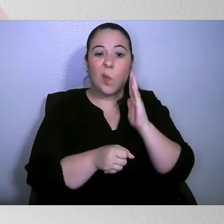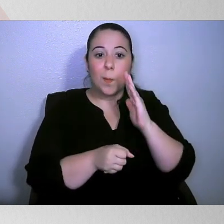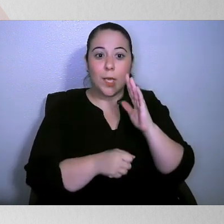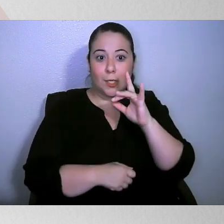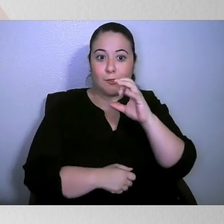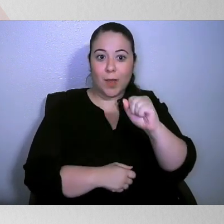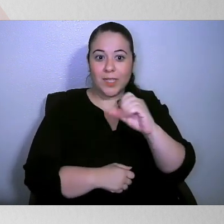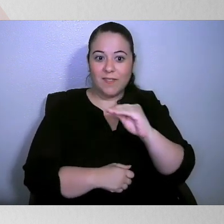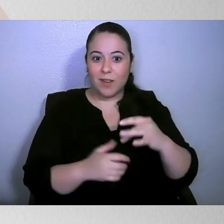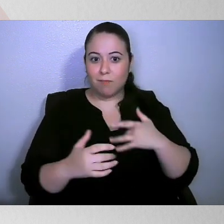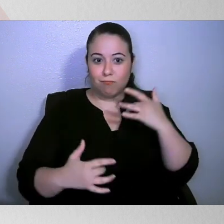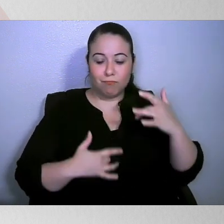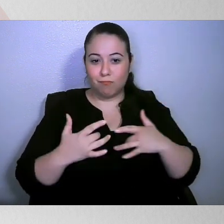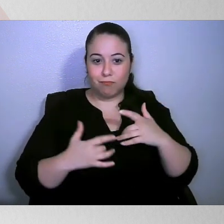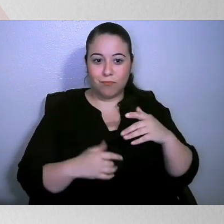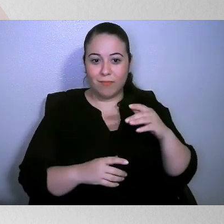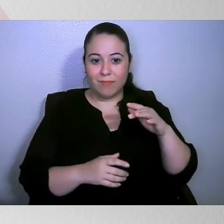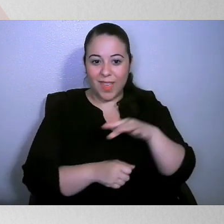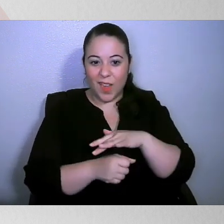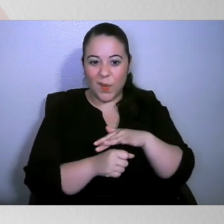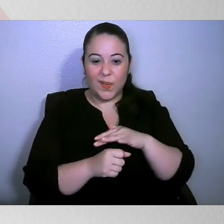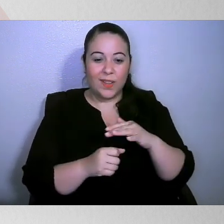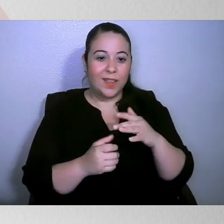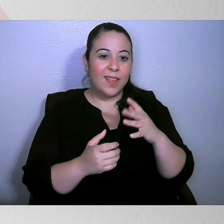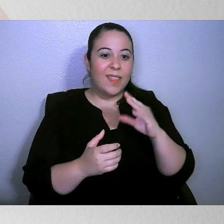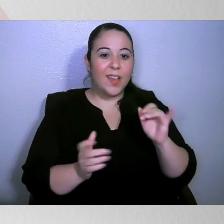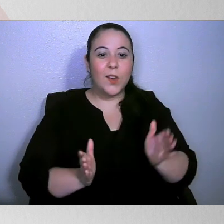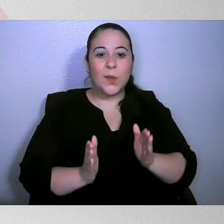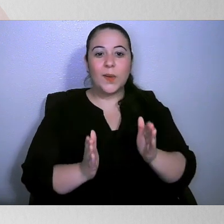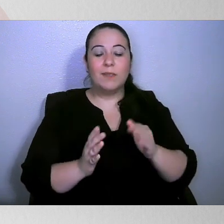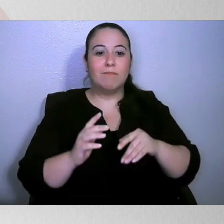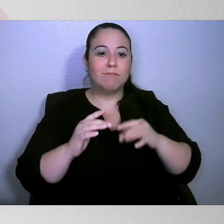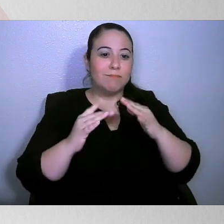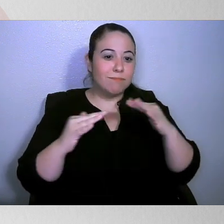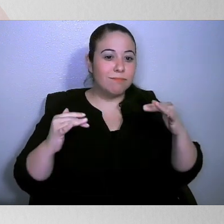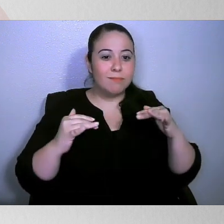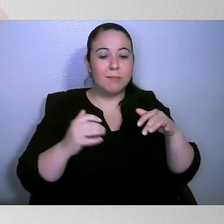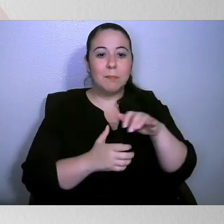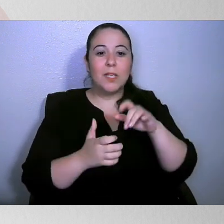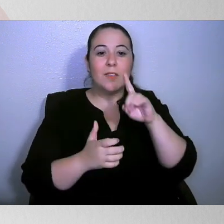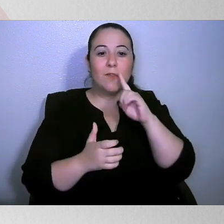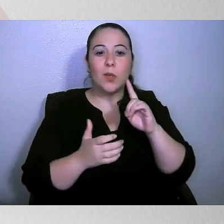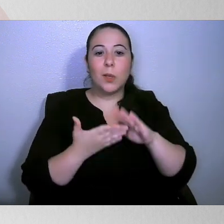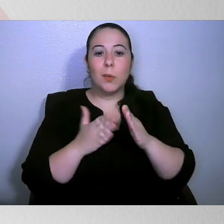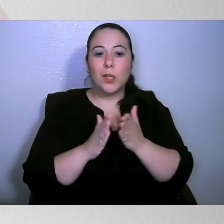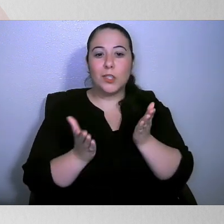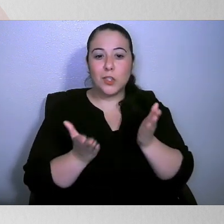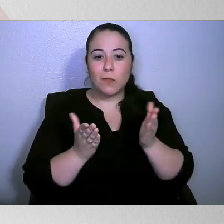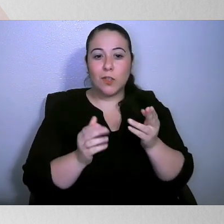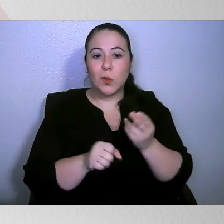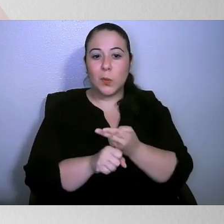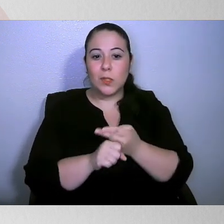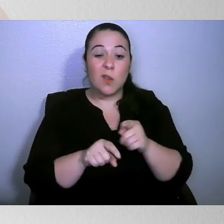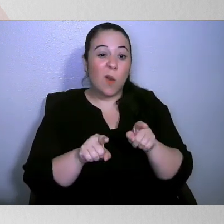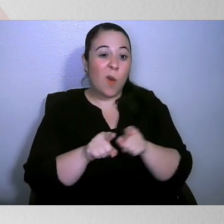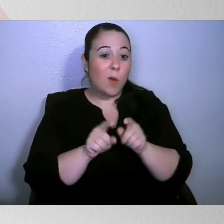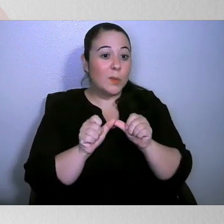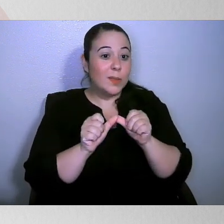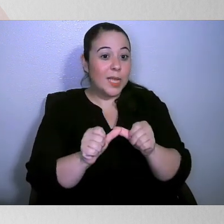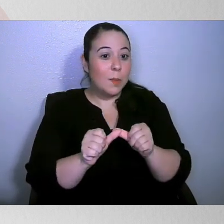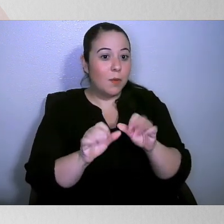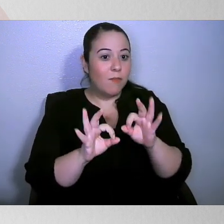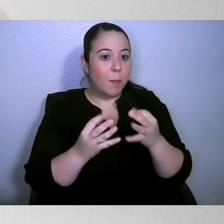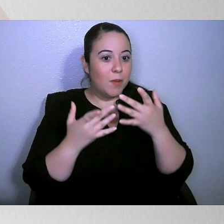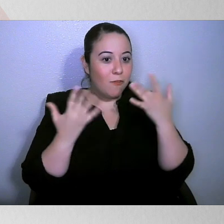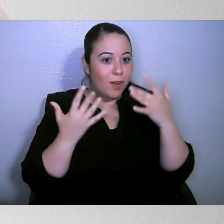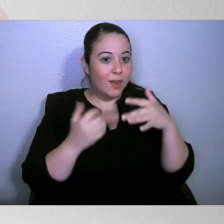vibrant destination area that encourages a dynamic mix of community-serving uses along with stable, family-friendly neighborhoods. We foster